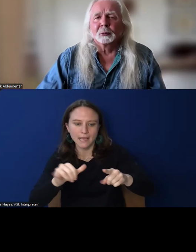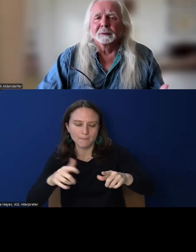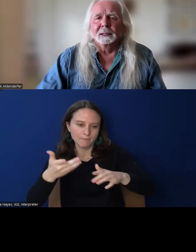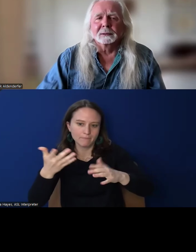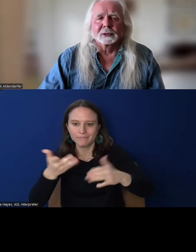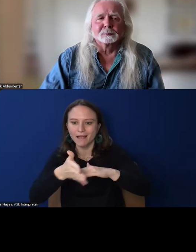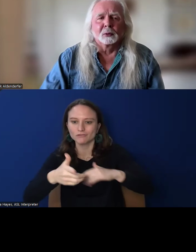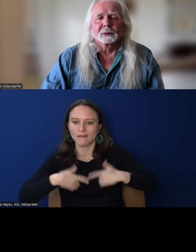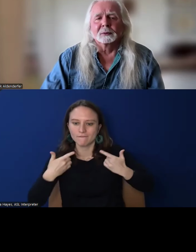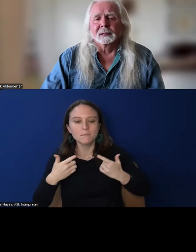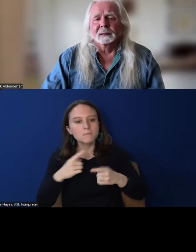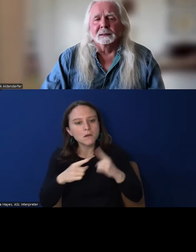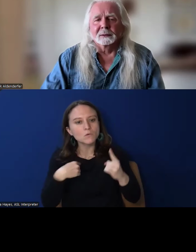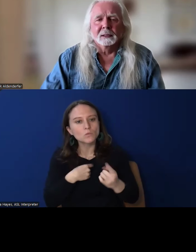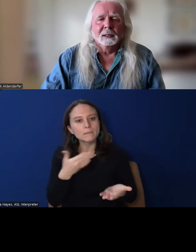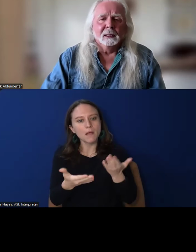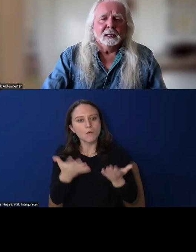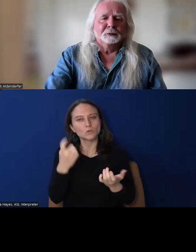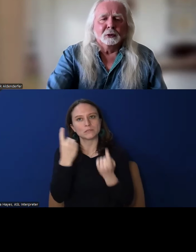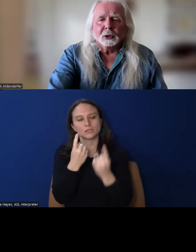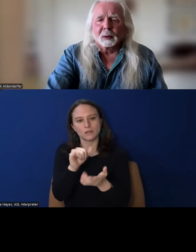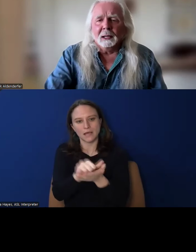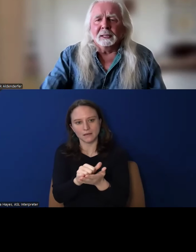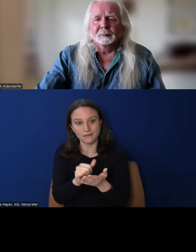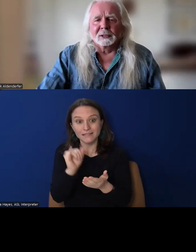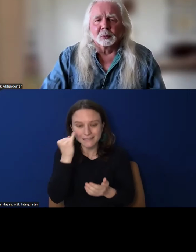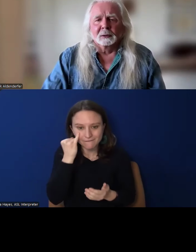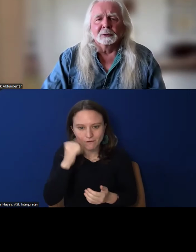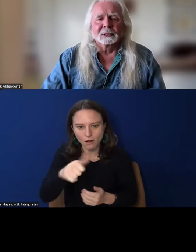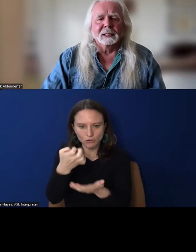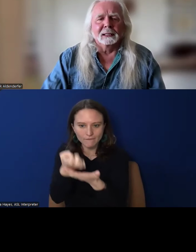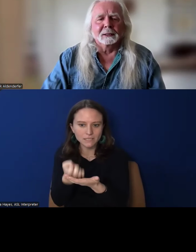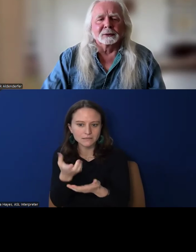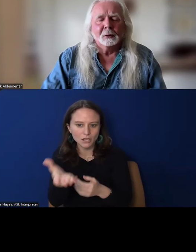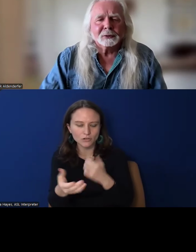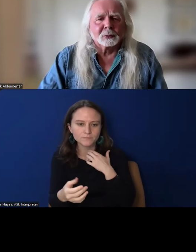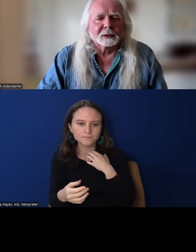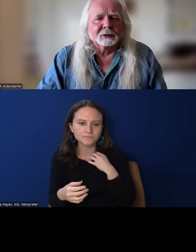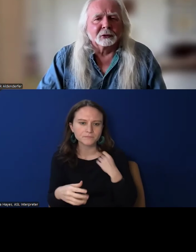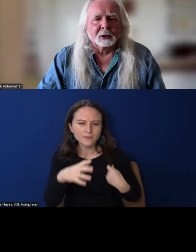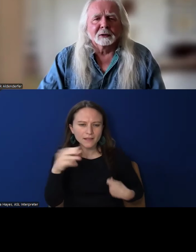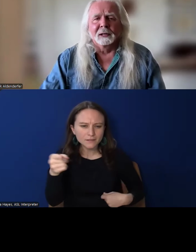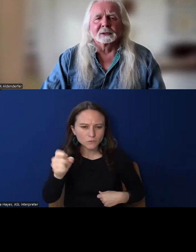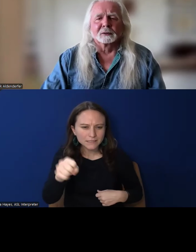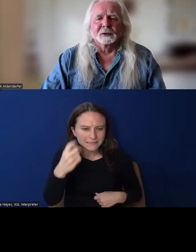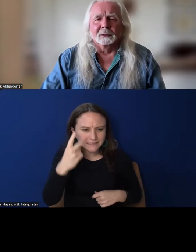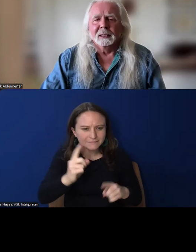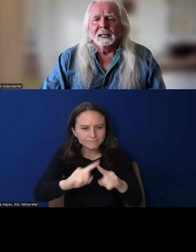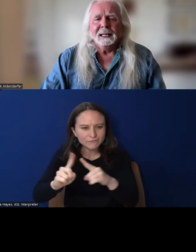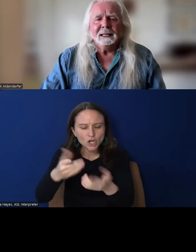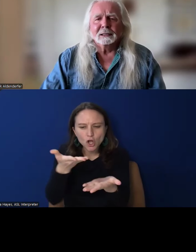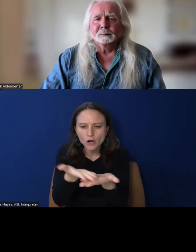have other evidence to support those ideas. If you look around him as well, you'll see that there's all sorts of different artifacts that are